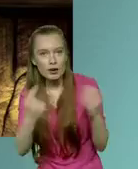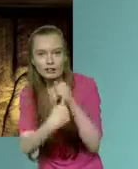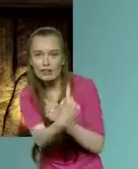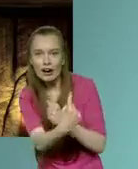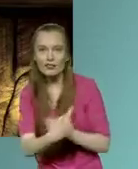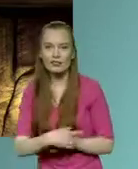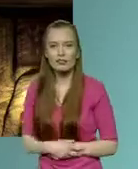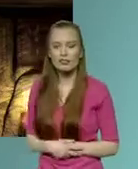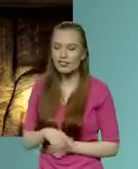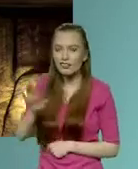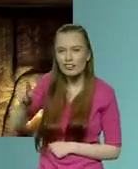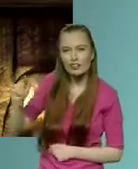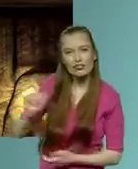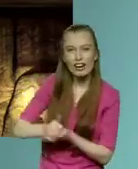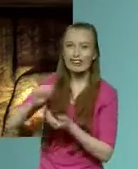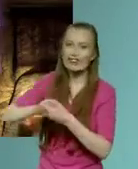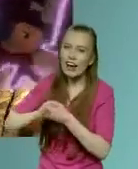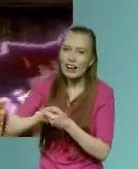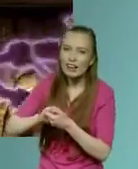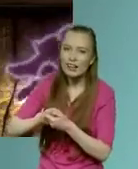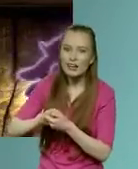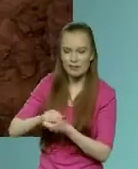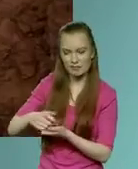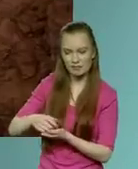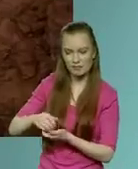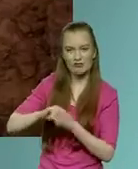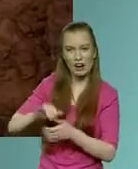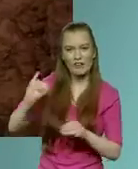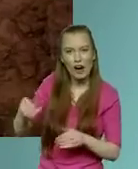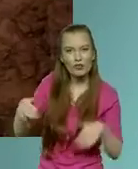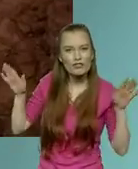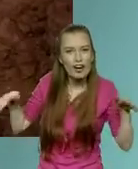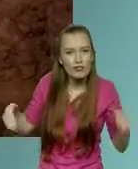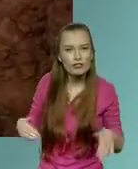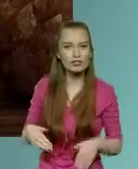Twinkle, you're a great friend, but you're a lousy fairy.